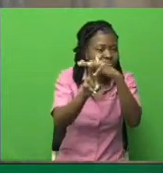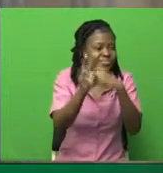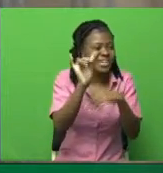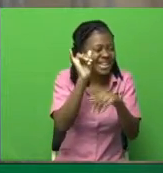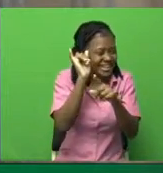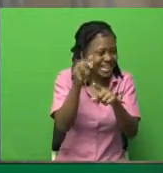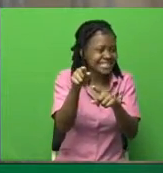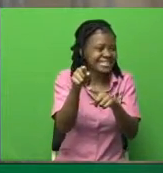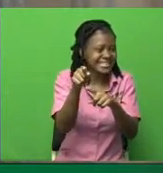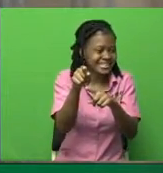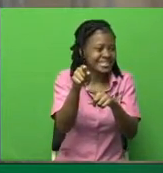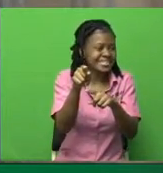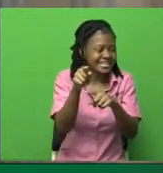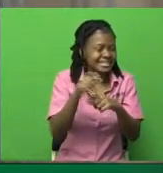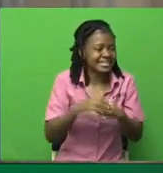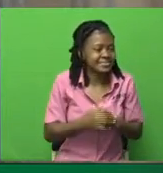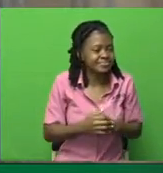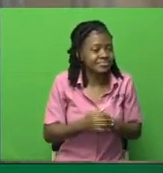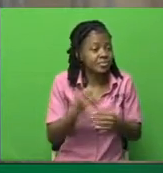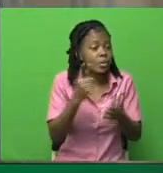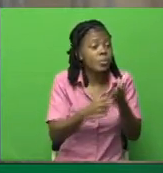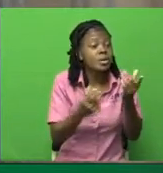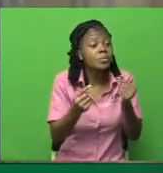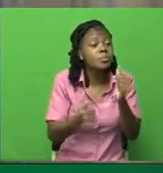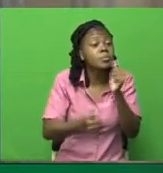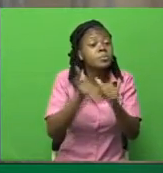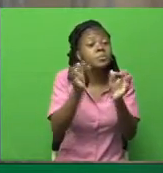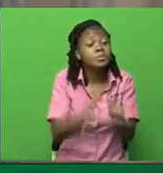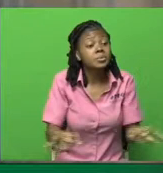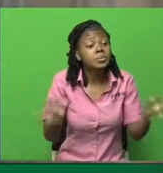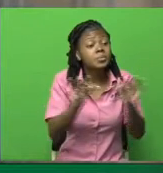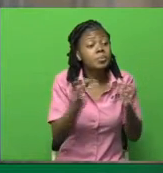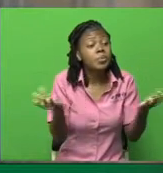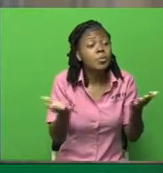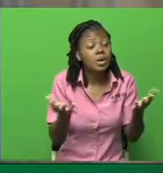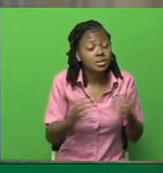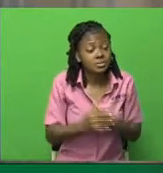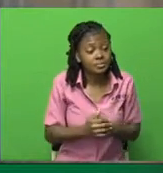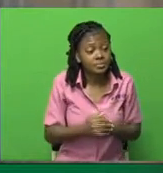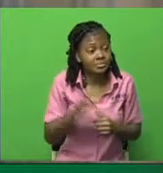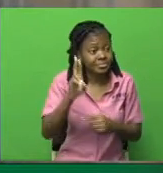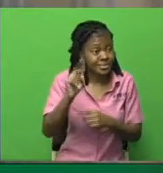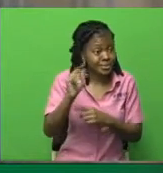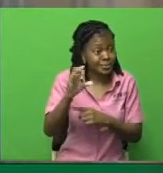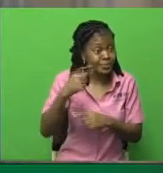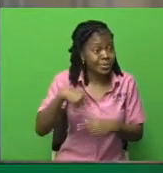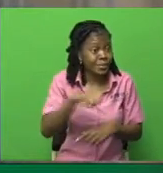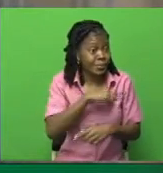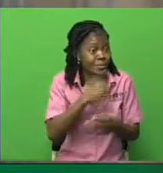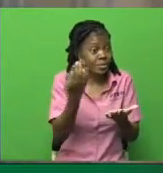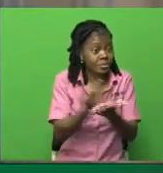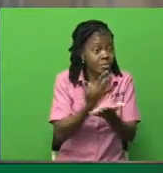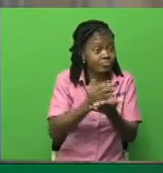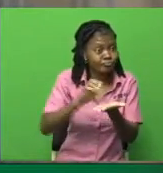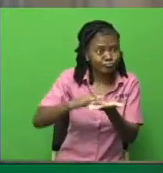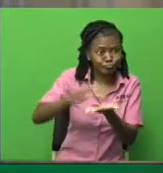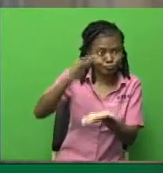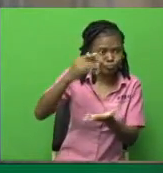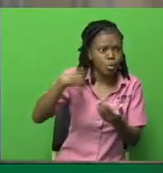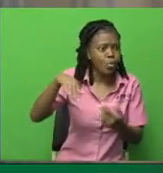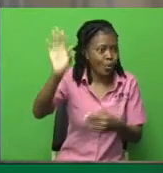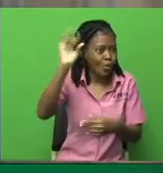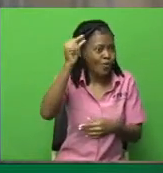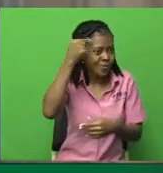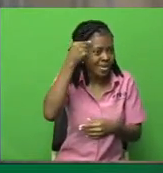and what is more important is the minister inherited an economy from us that was rated a